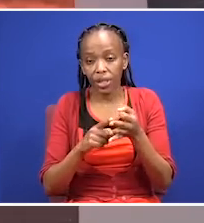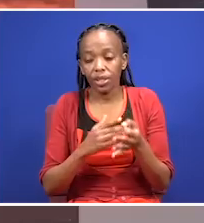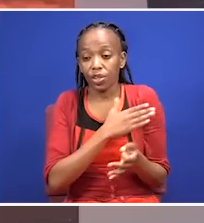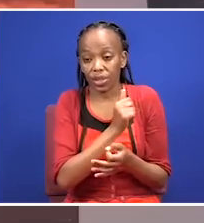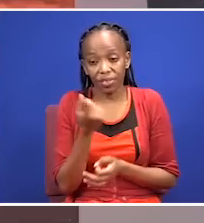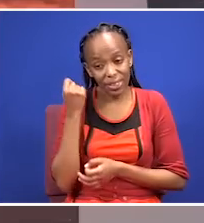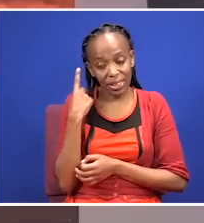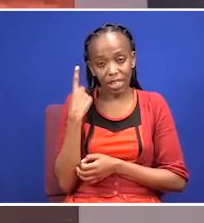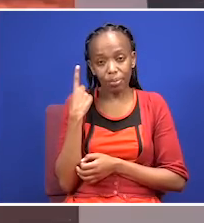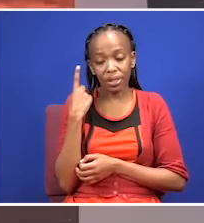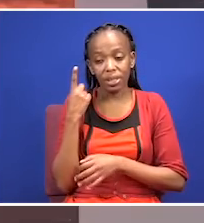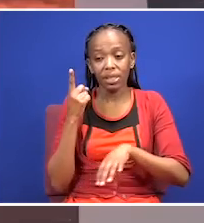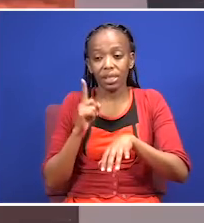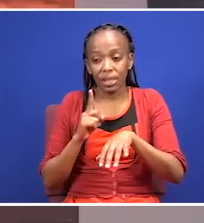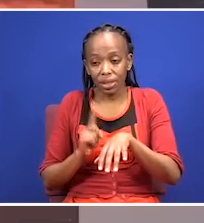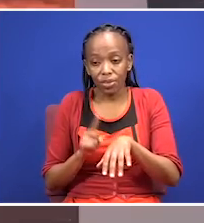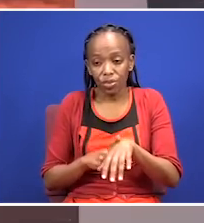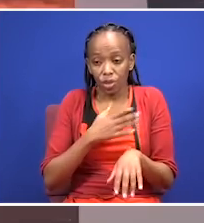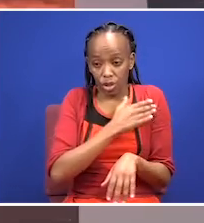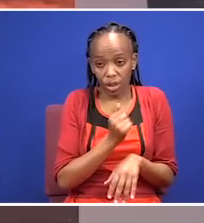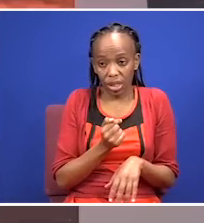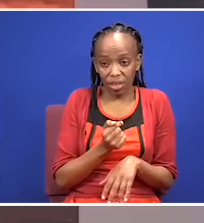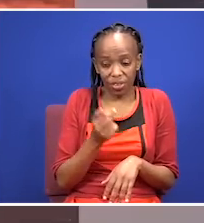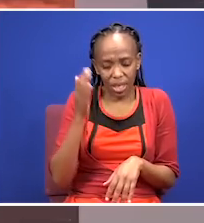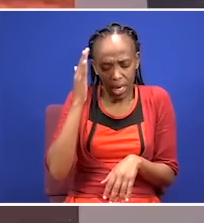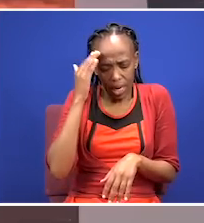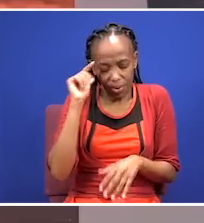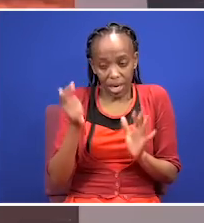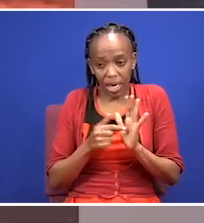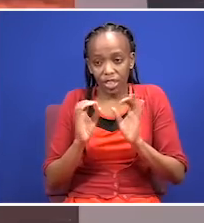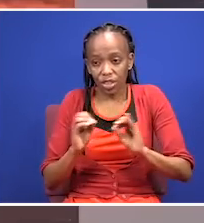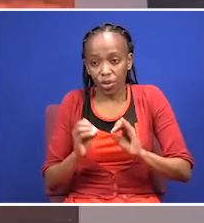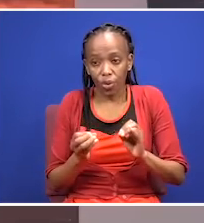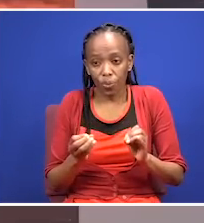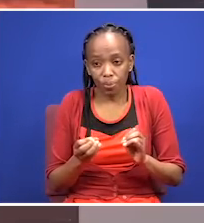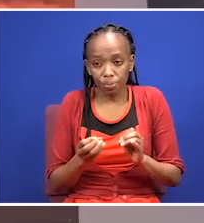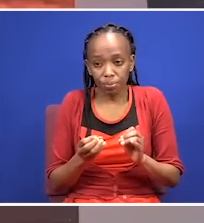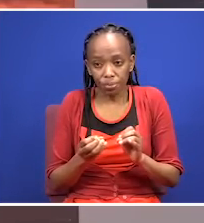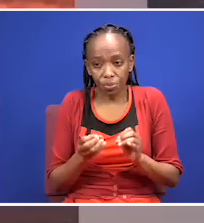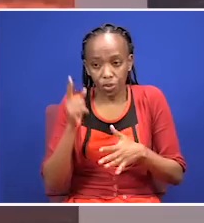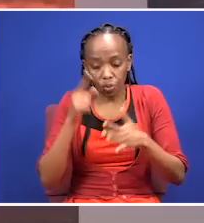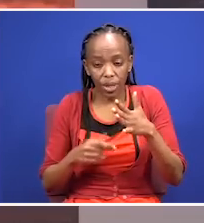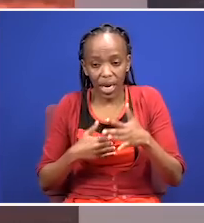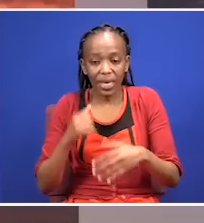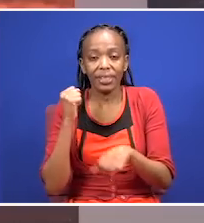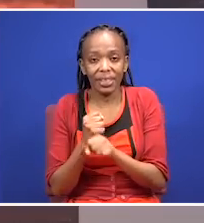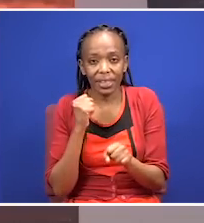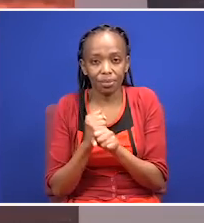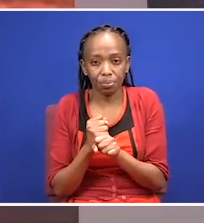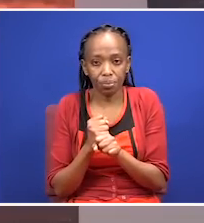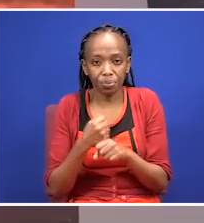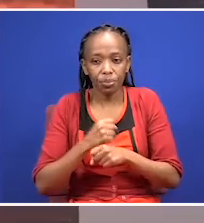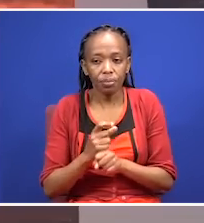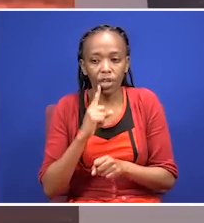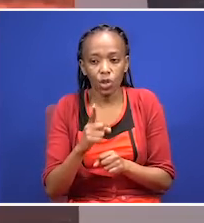discernment whereas joseph did not trivialize or make small what they had done he